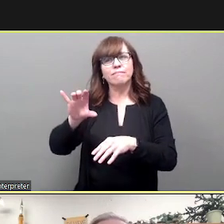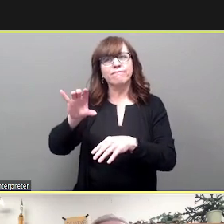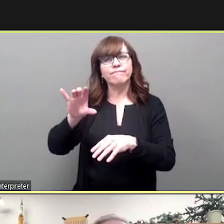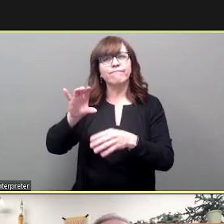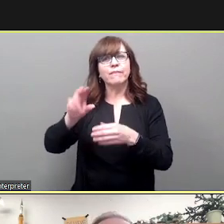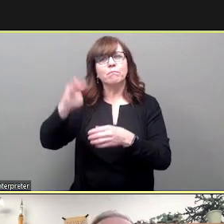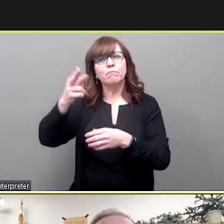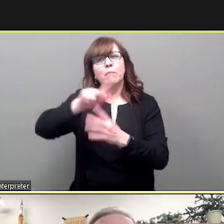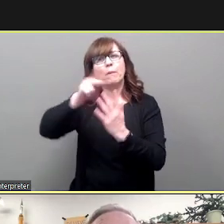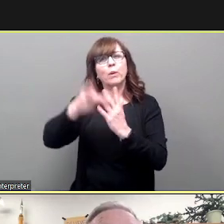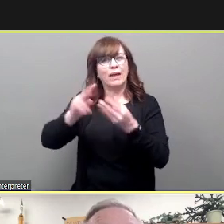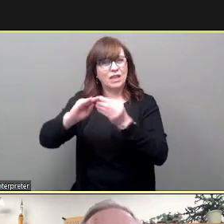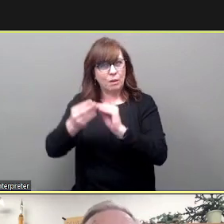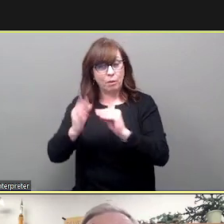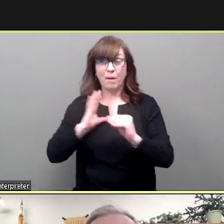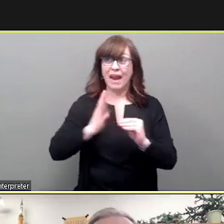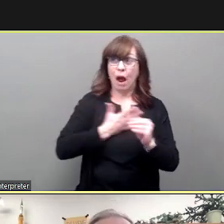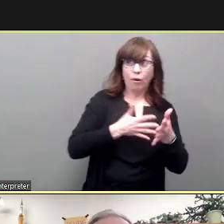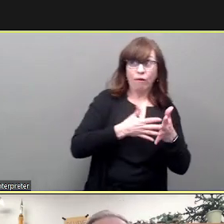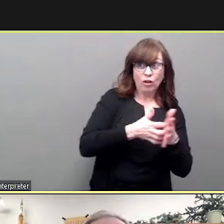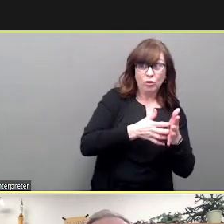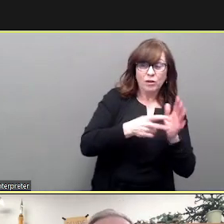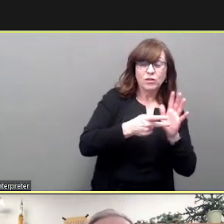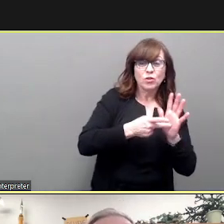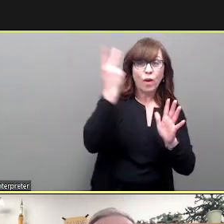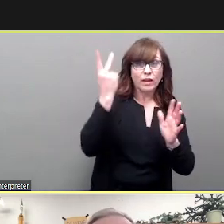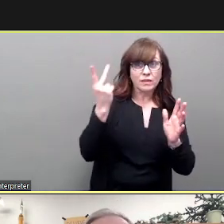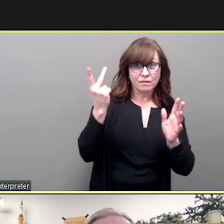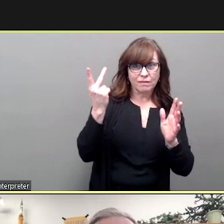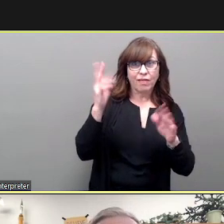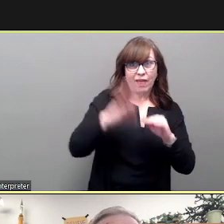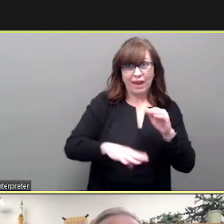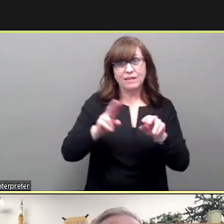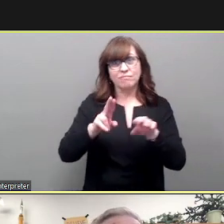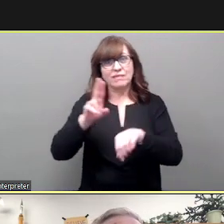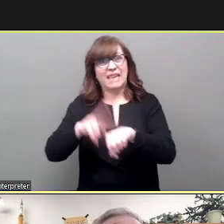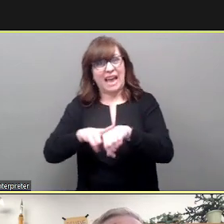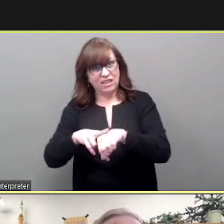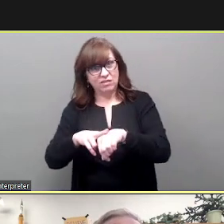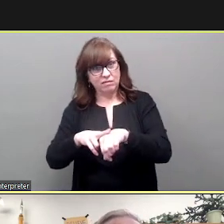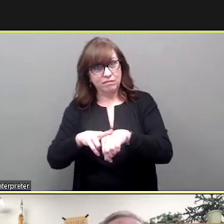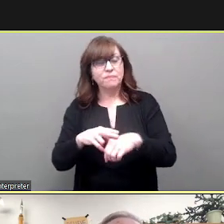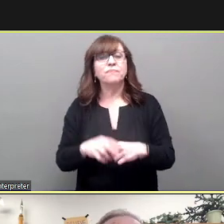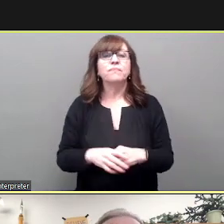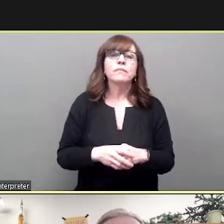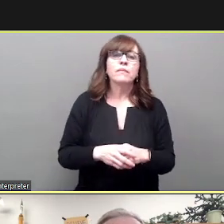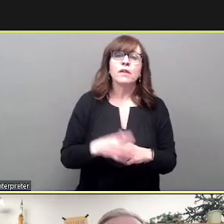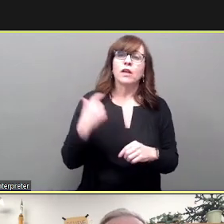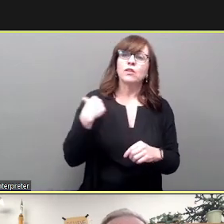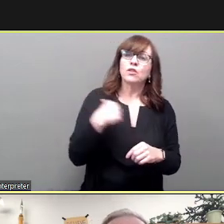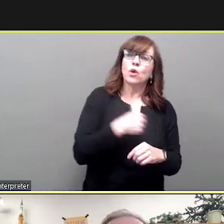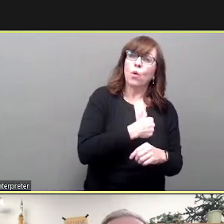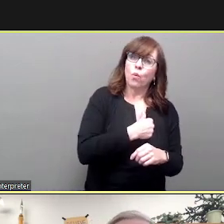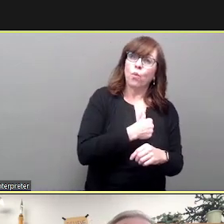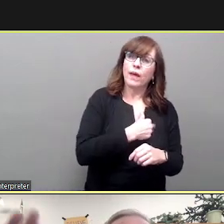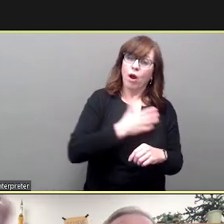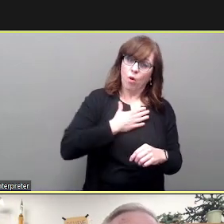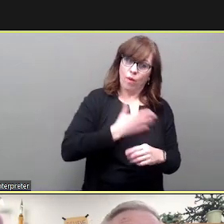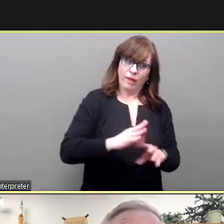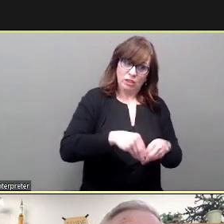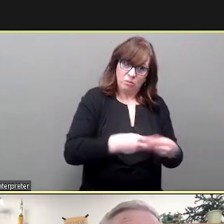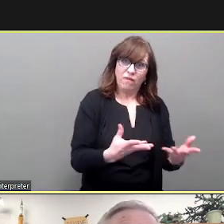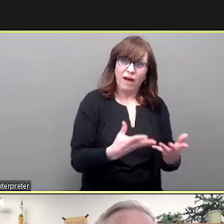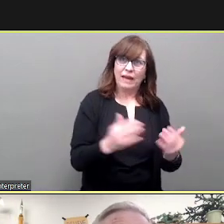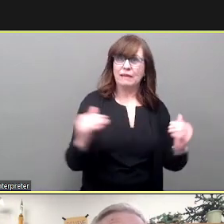high as the average per state in the country, we're going to need to provide just as